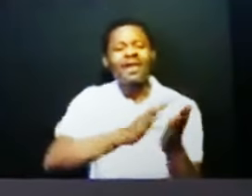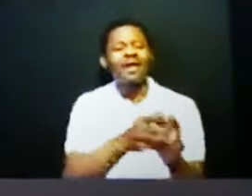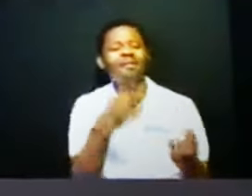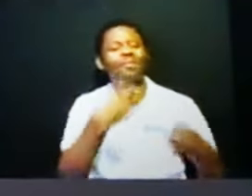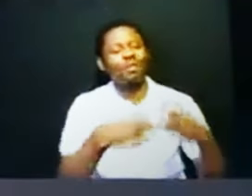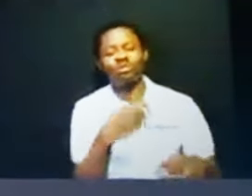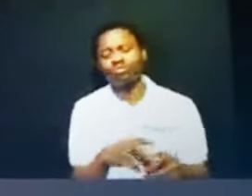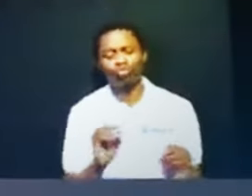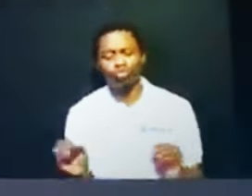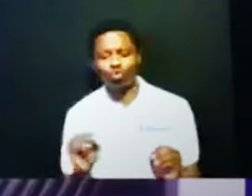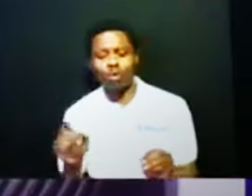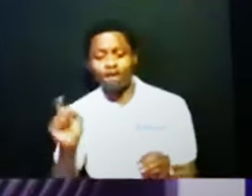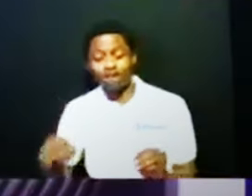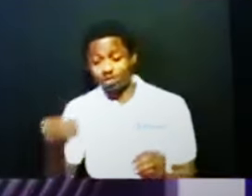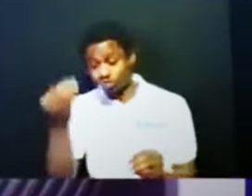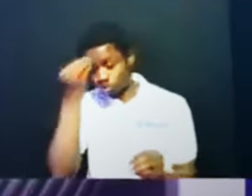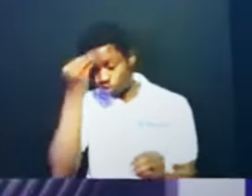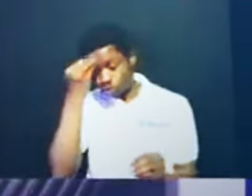No,